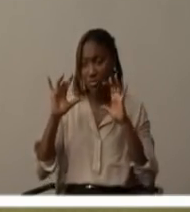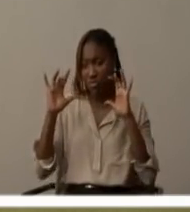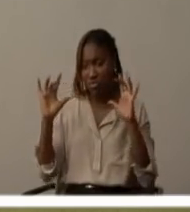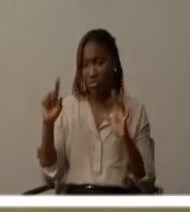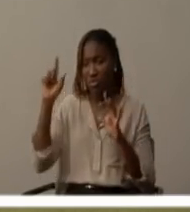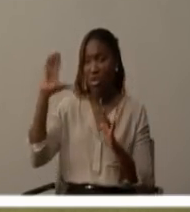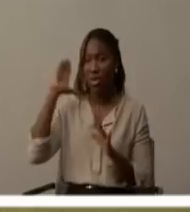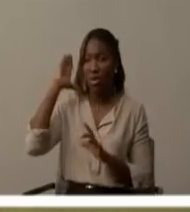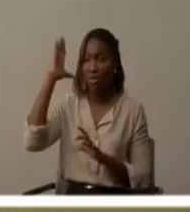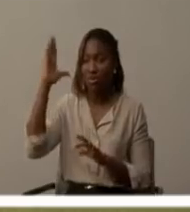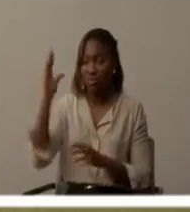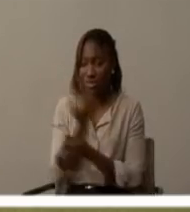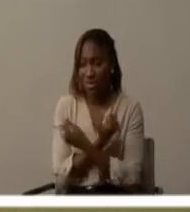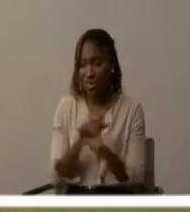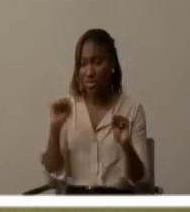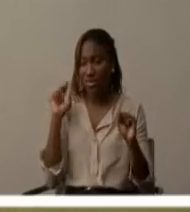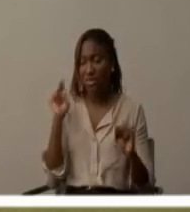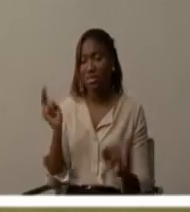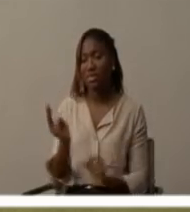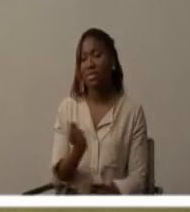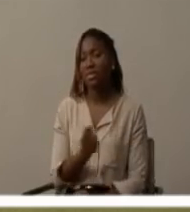of redemption,